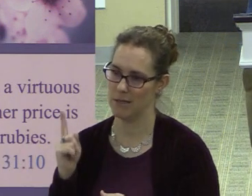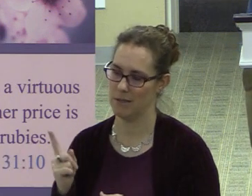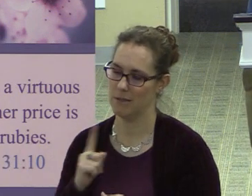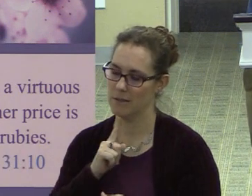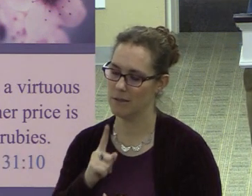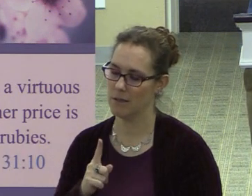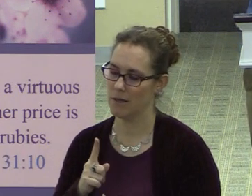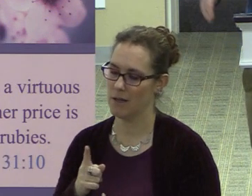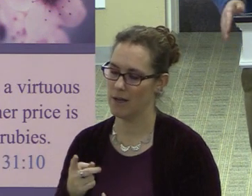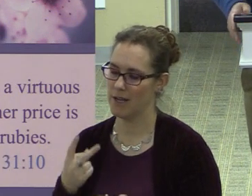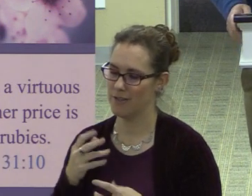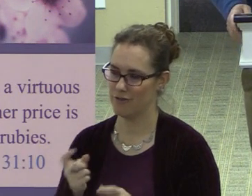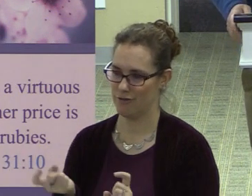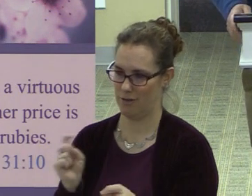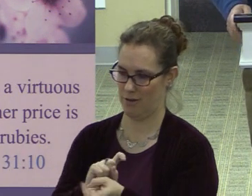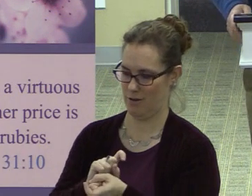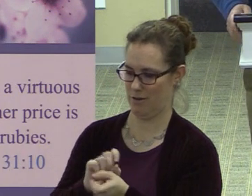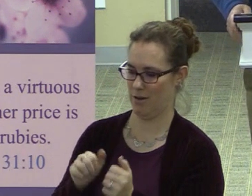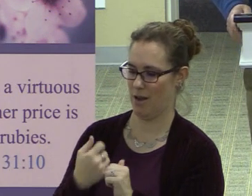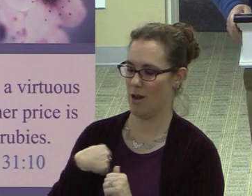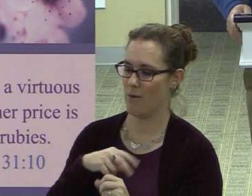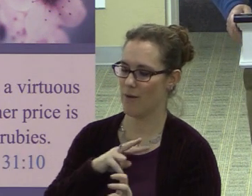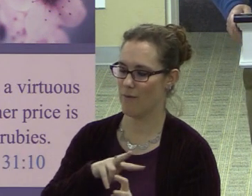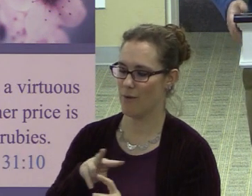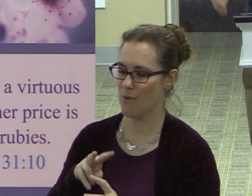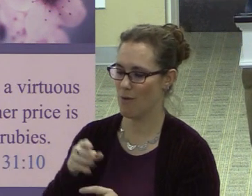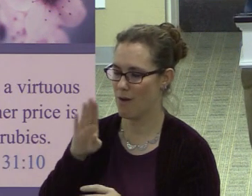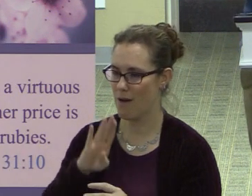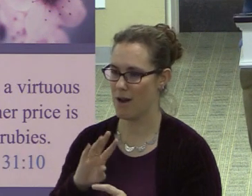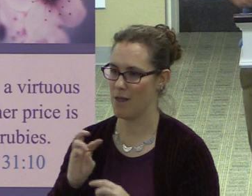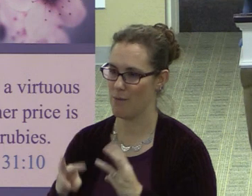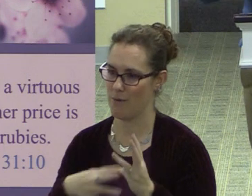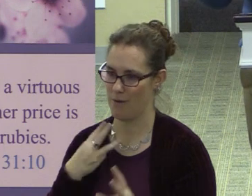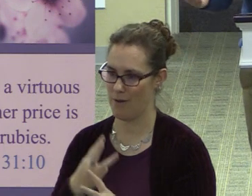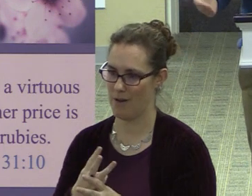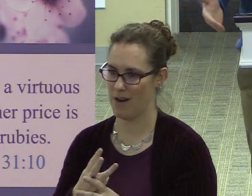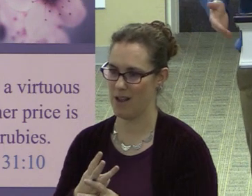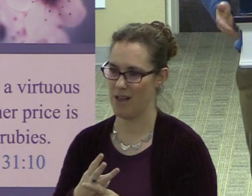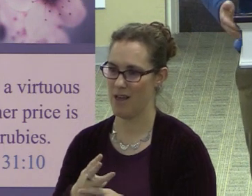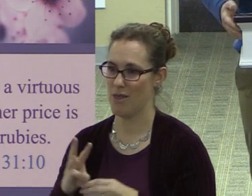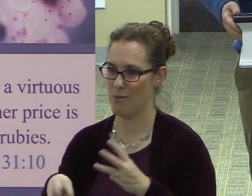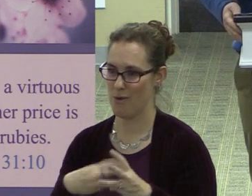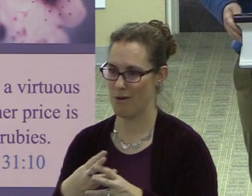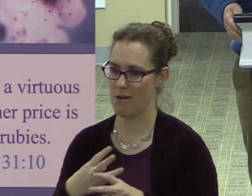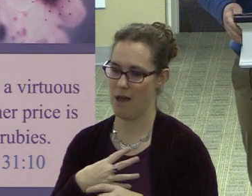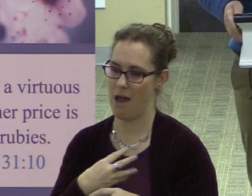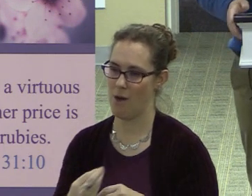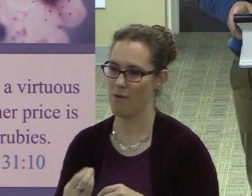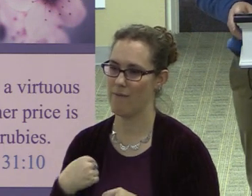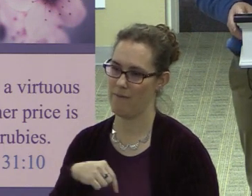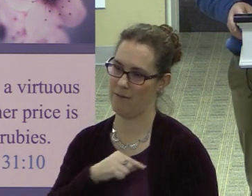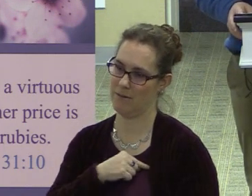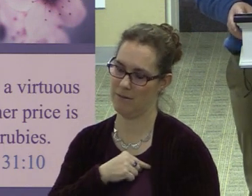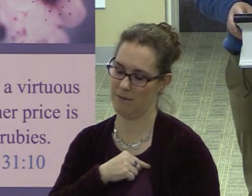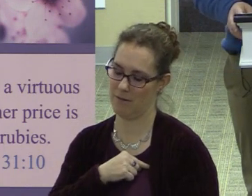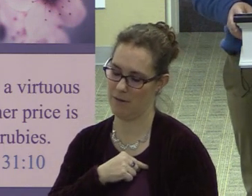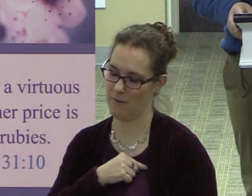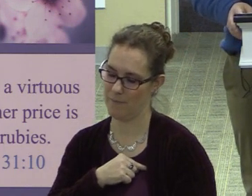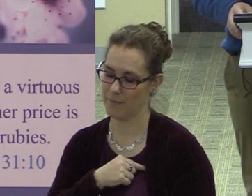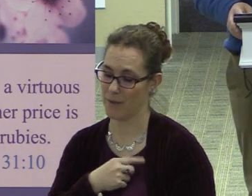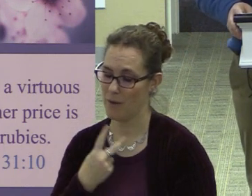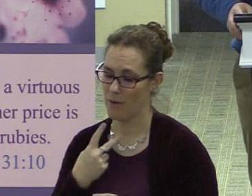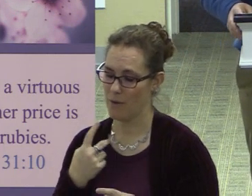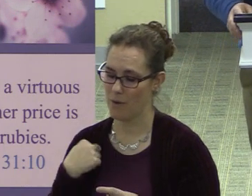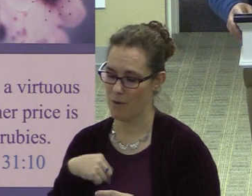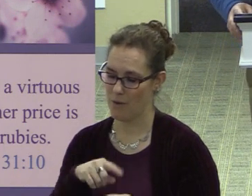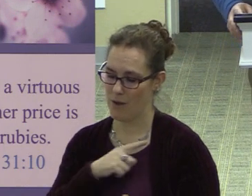view God and the world. It gets the world out of us. See, again, we